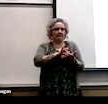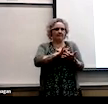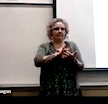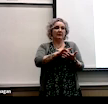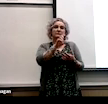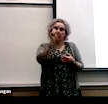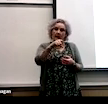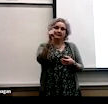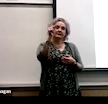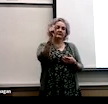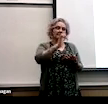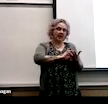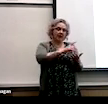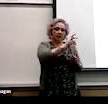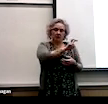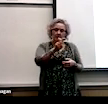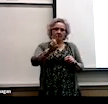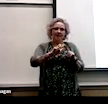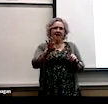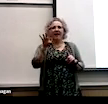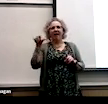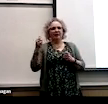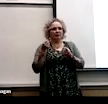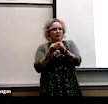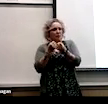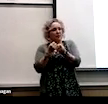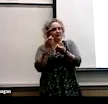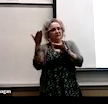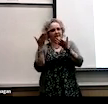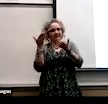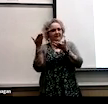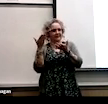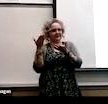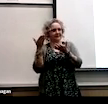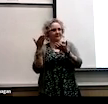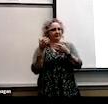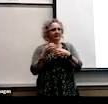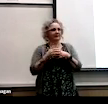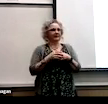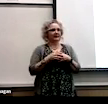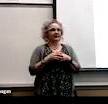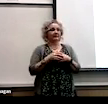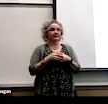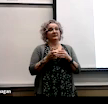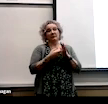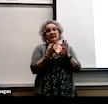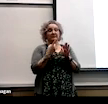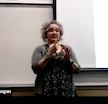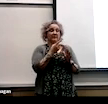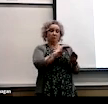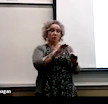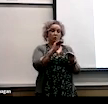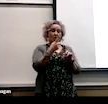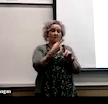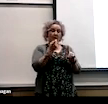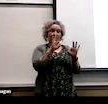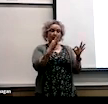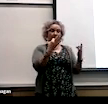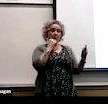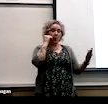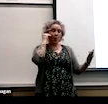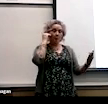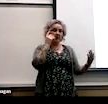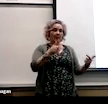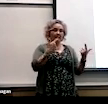medical care, they're transitioning their allied healthcare services. They might be looking at transitioning out of their familial home. They might be transitioning from high school to